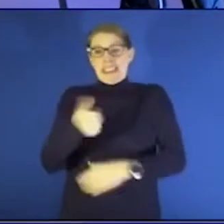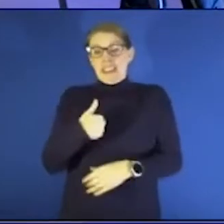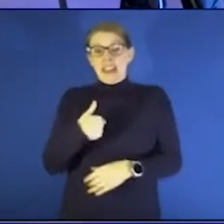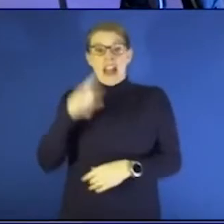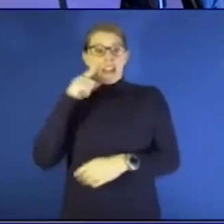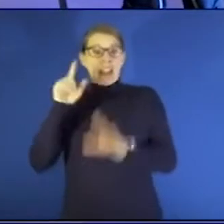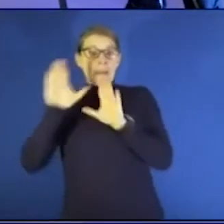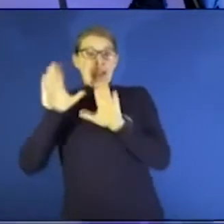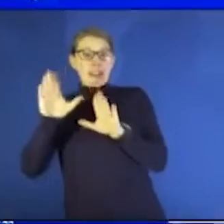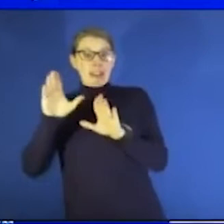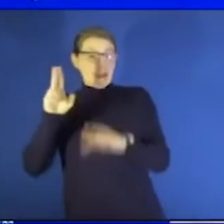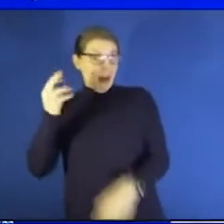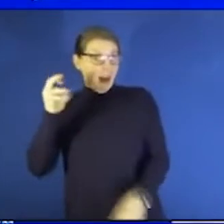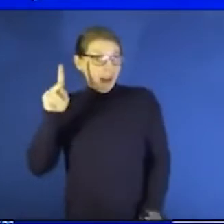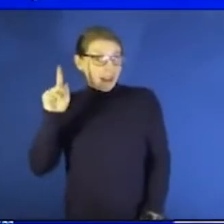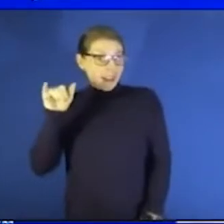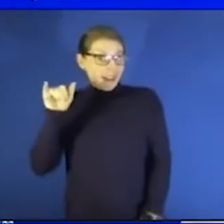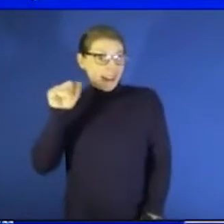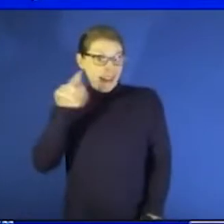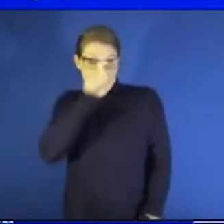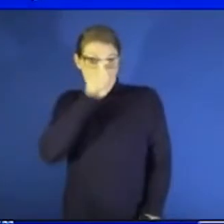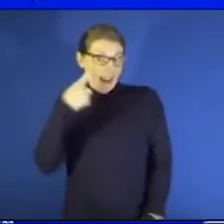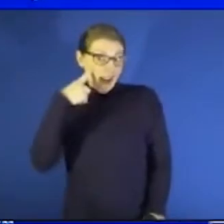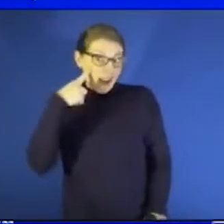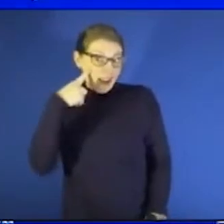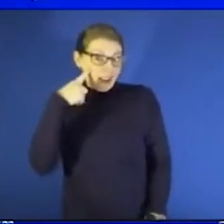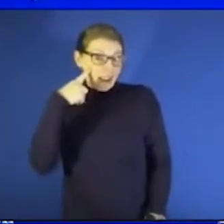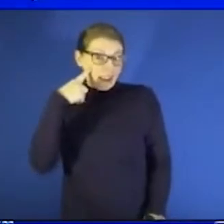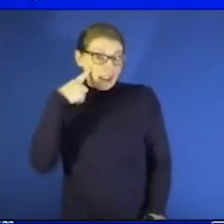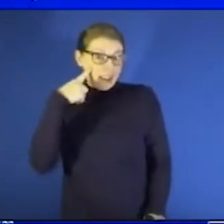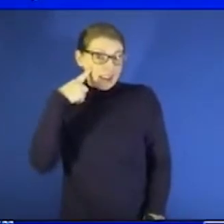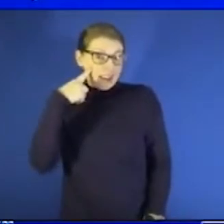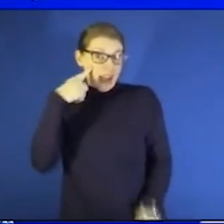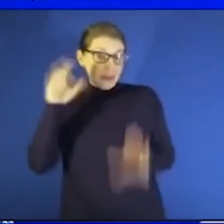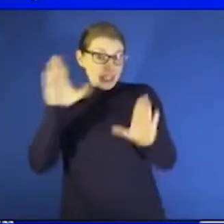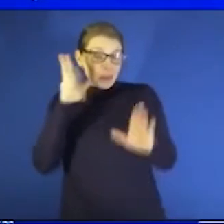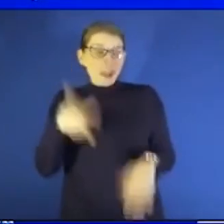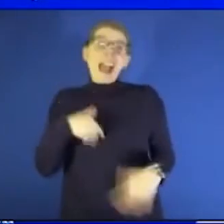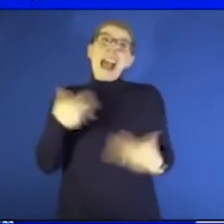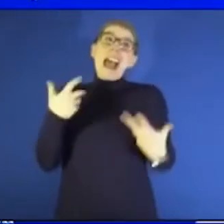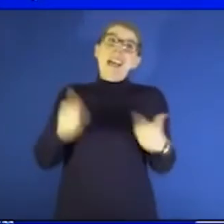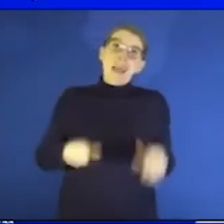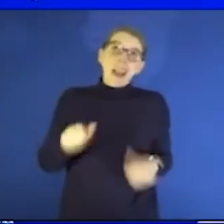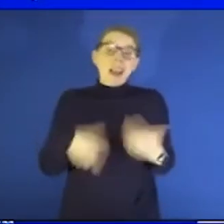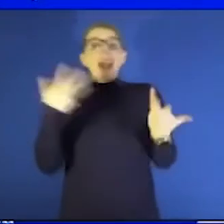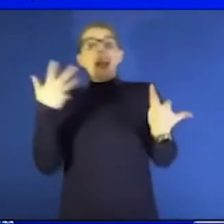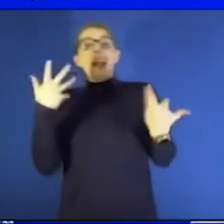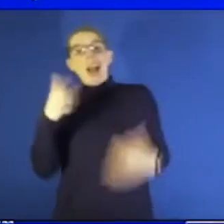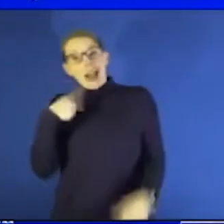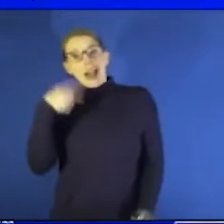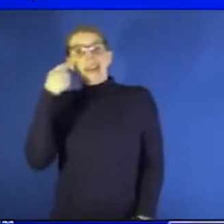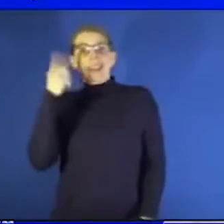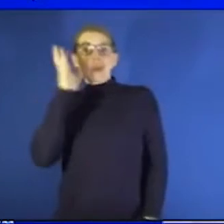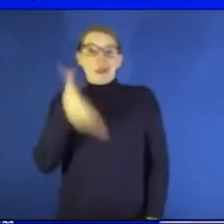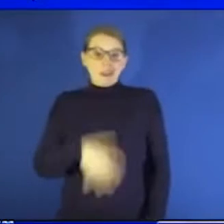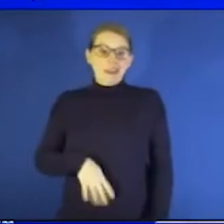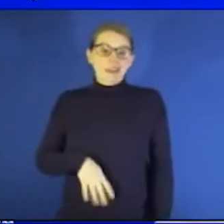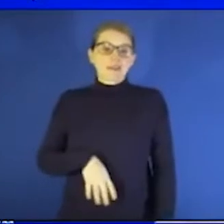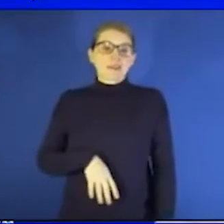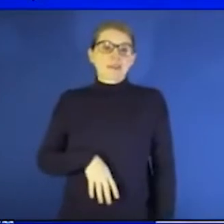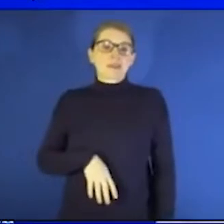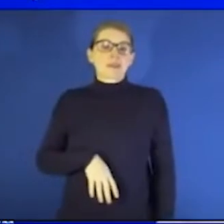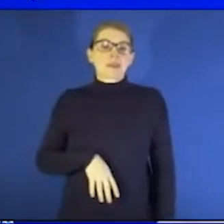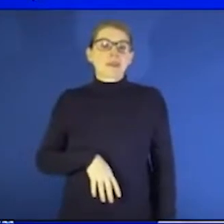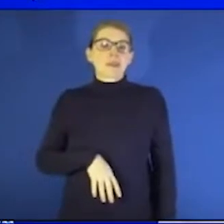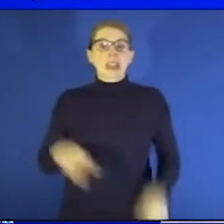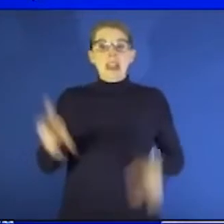amazing. I See, think it I knew will he was be. going to do that. I knew he was going to do that. I do. I think it will be. I think people are